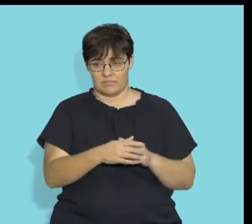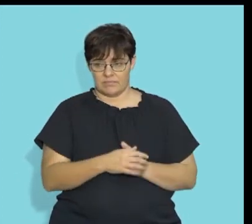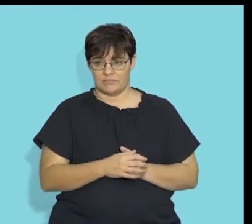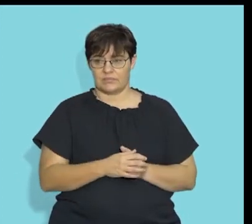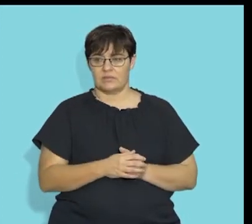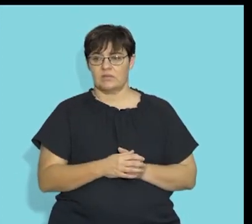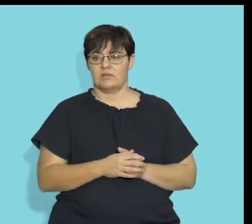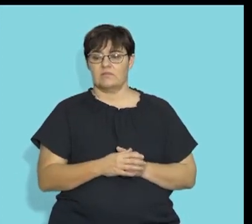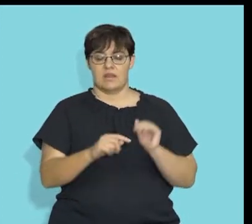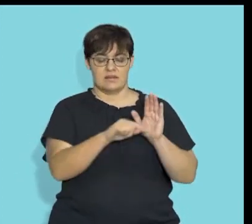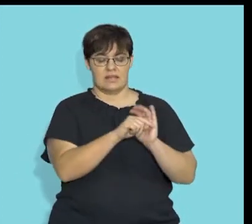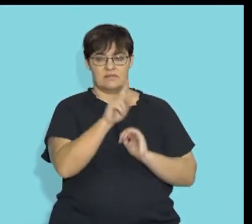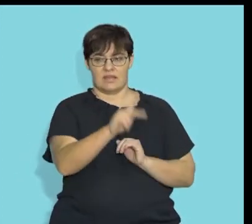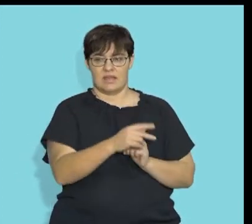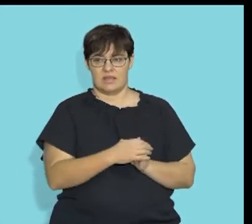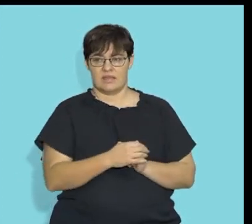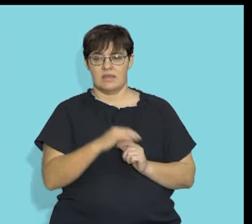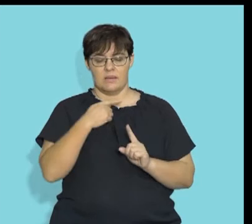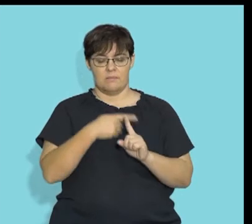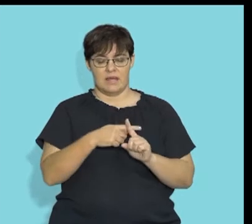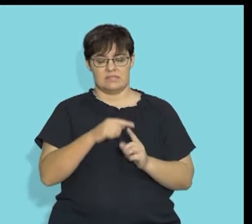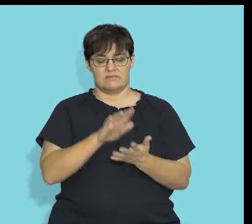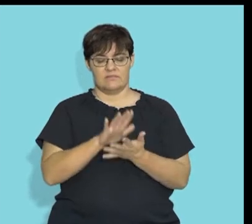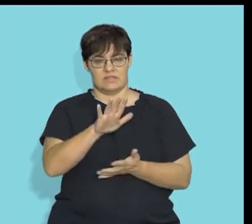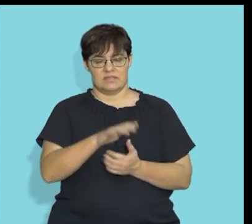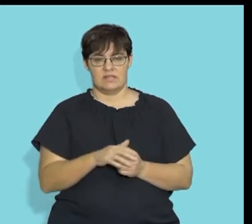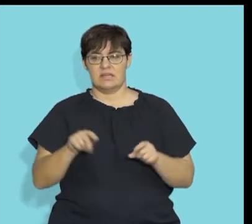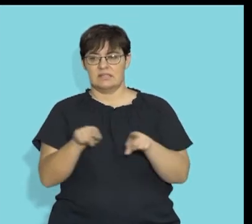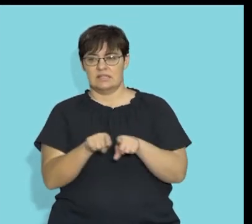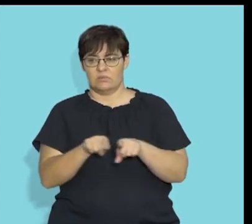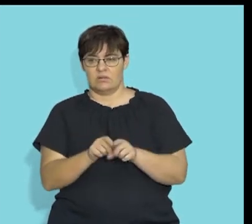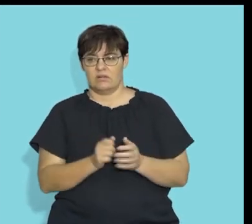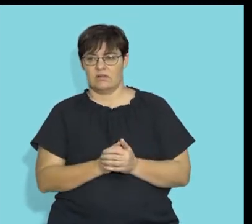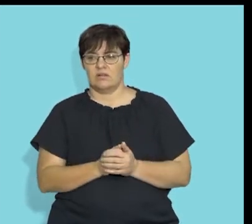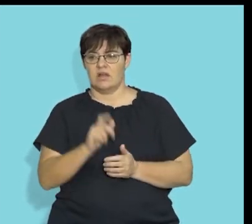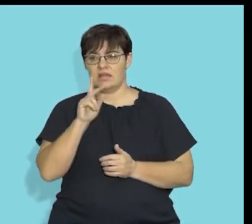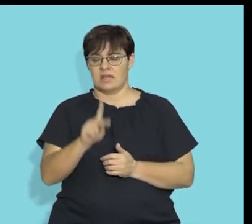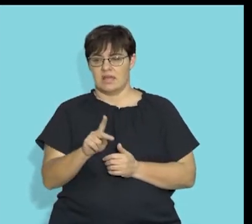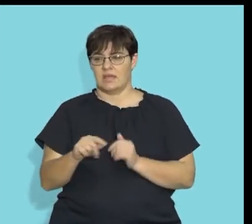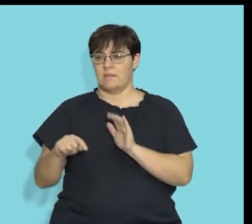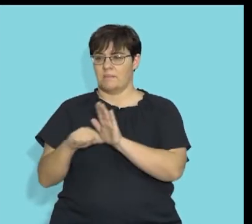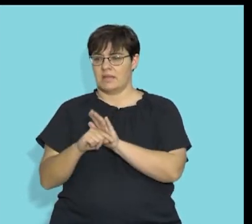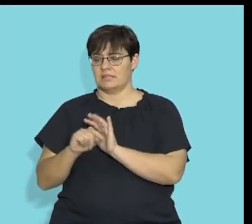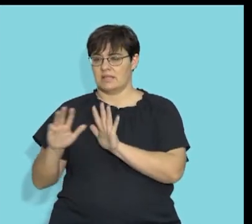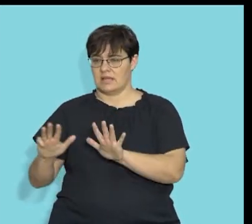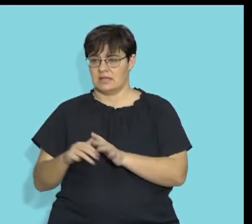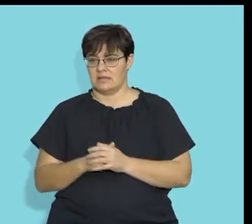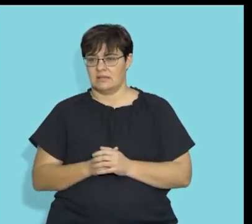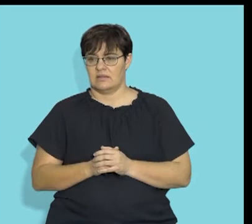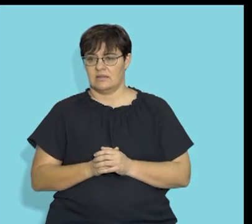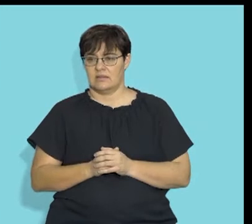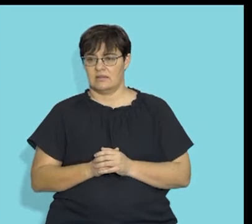Simplifying, I'm going to have negative k plus 15 is equal to k minus